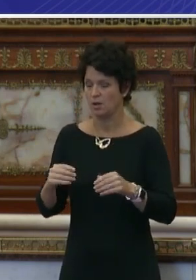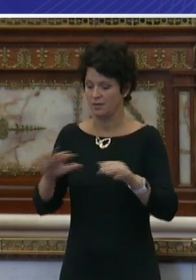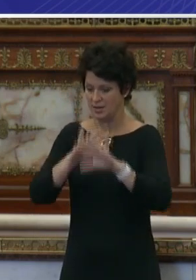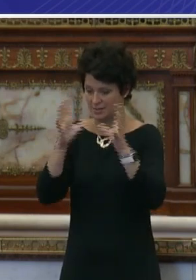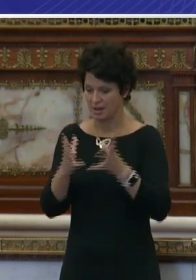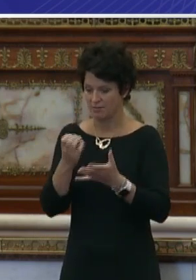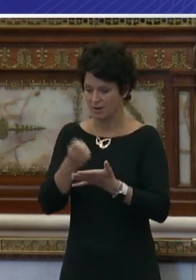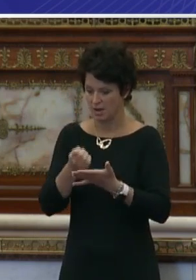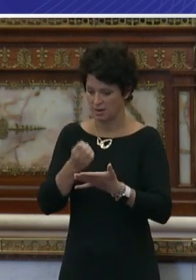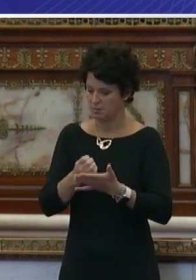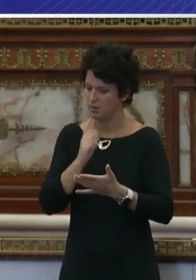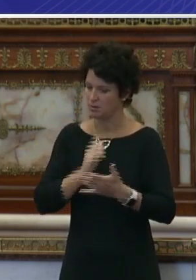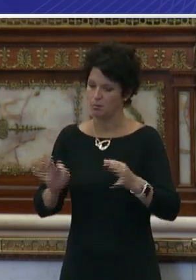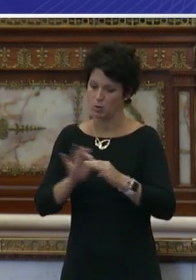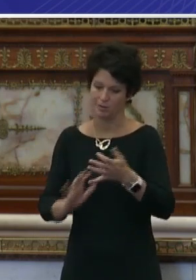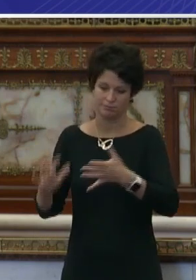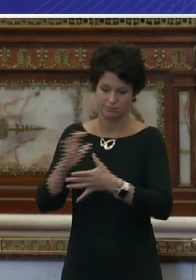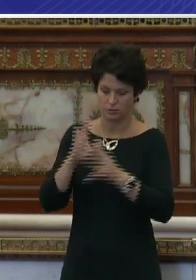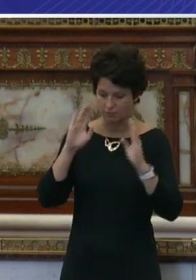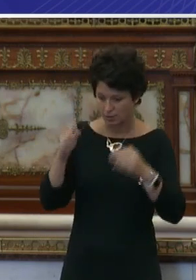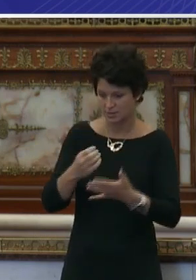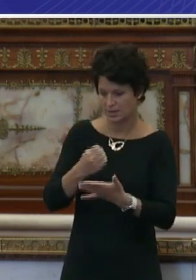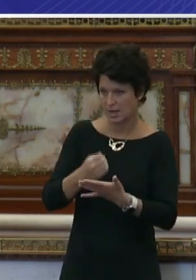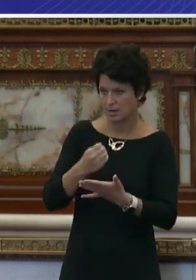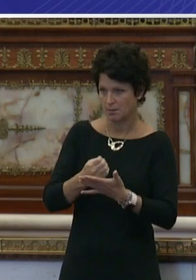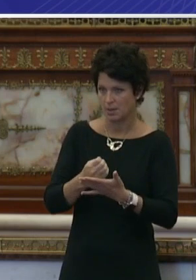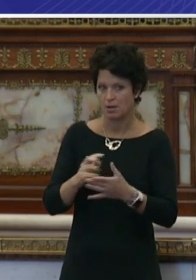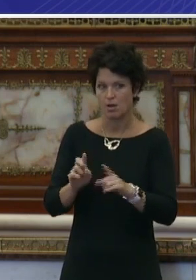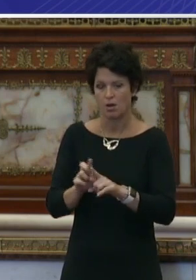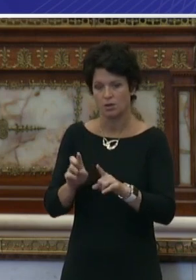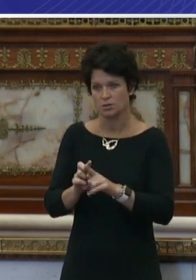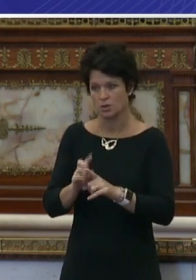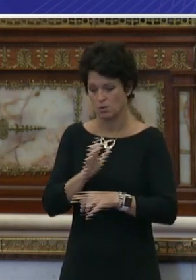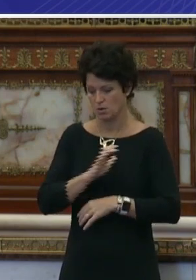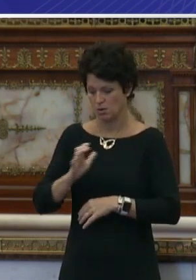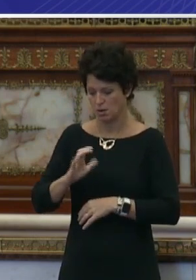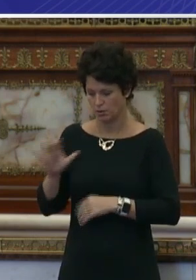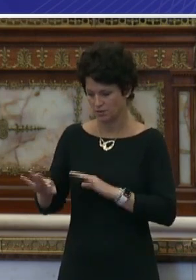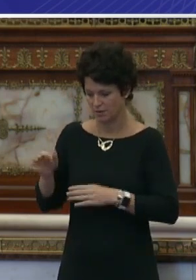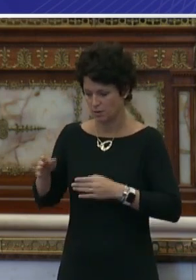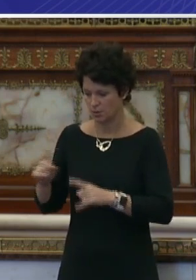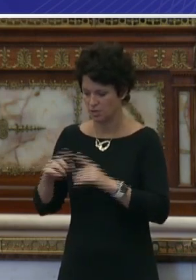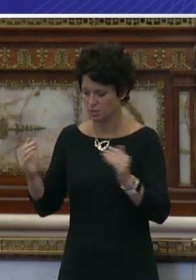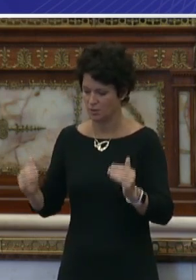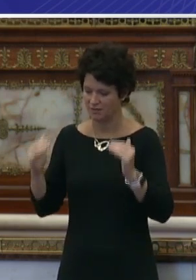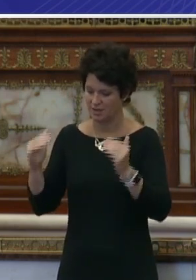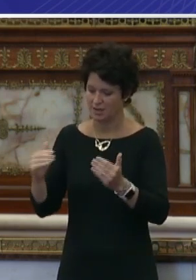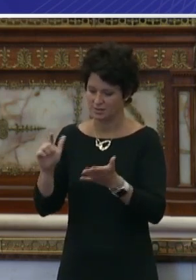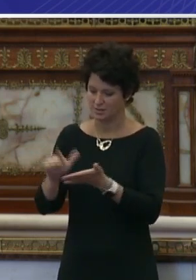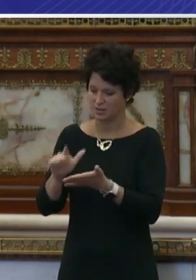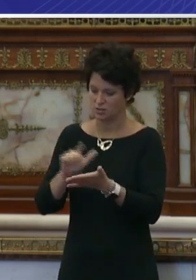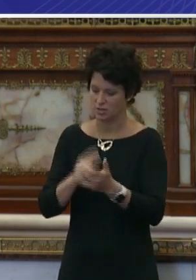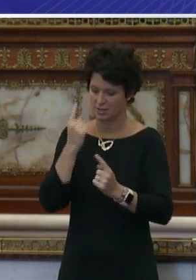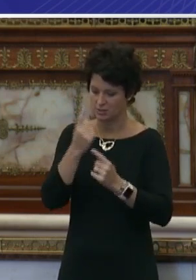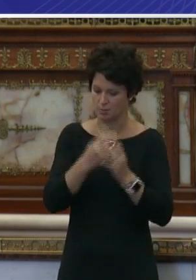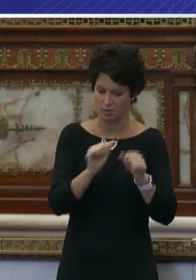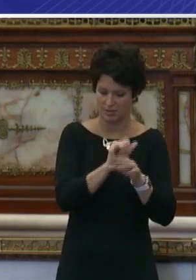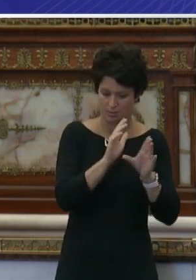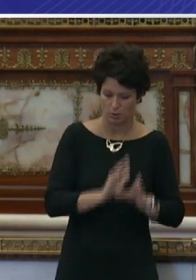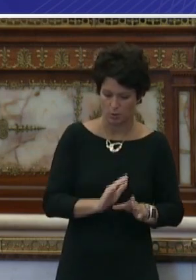economy are paramount. Remarkably, a bipartisan Congress found a way to advance legislation that considers both